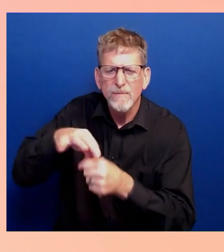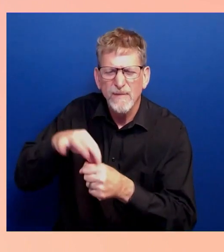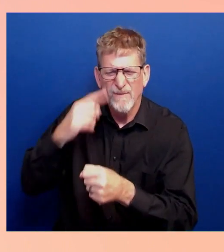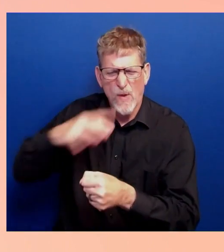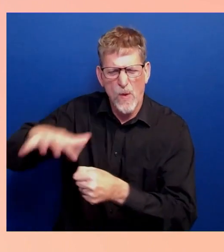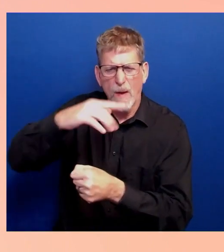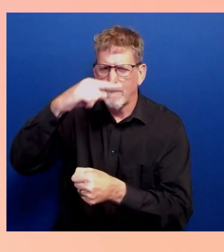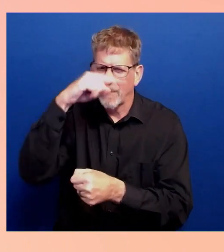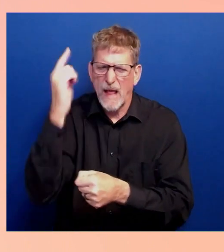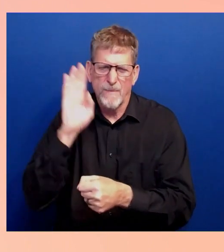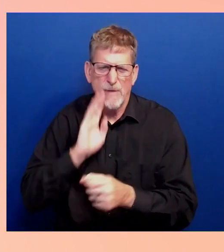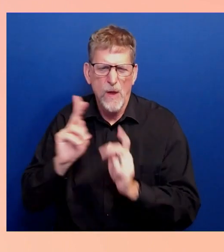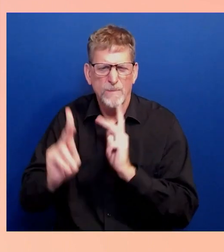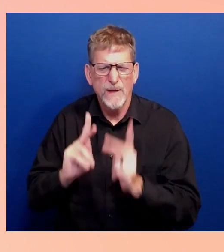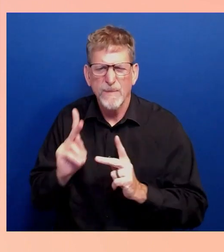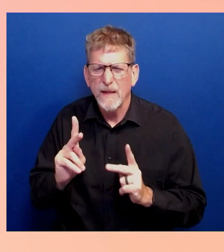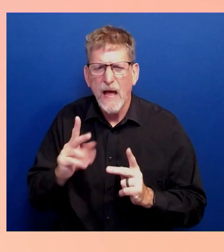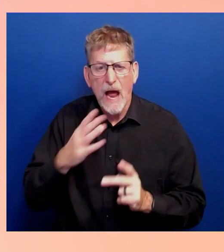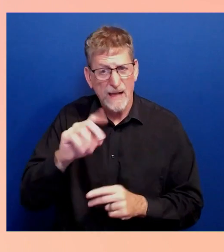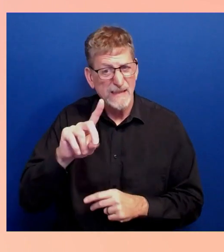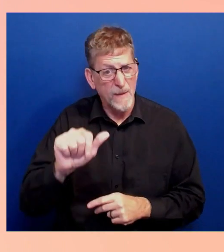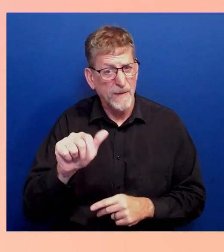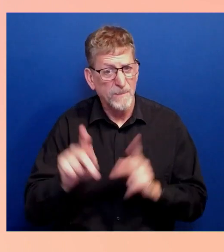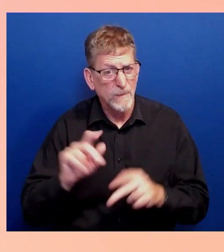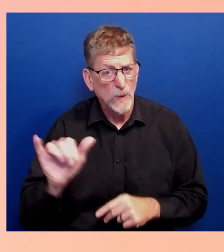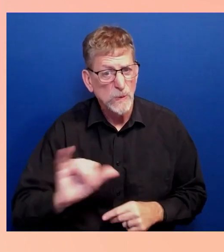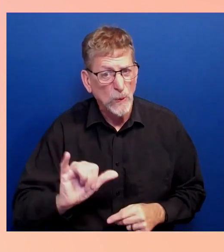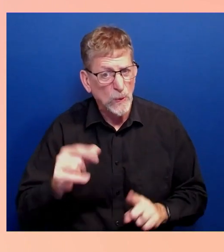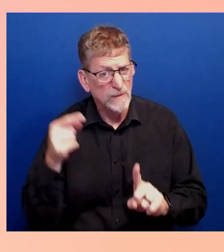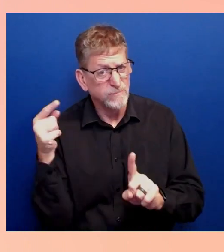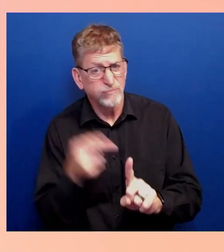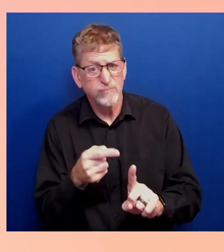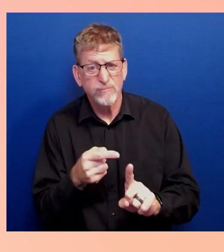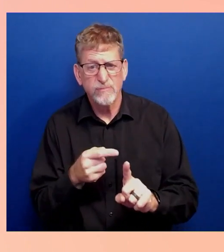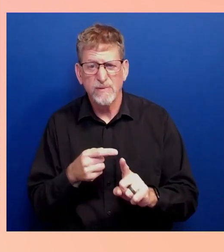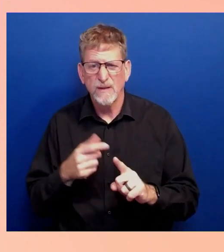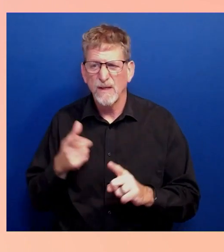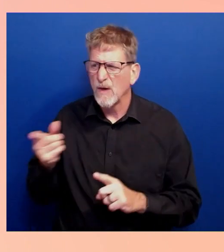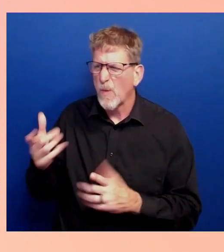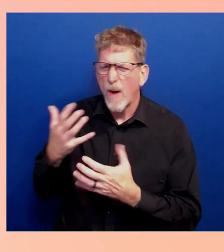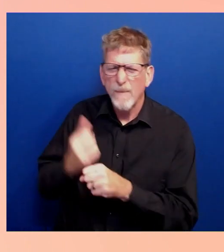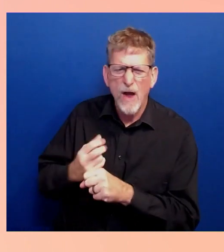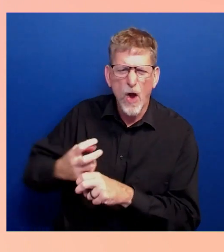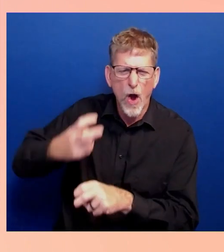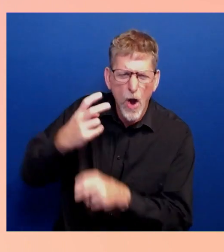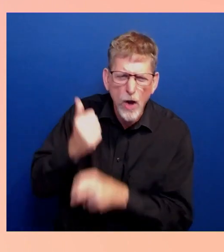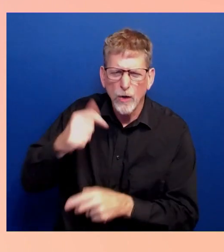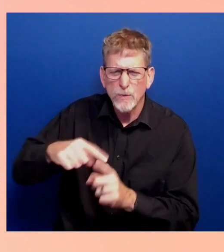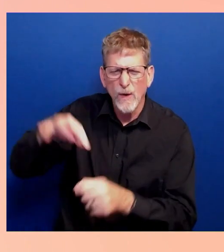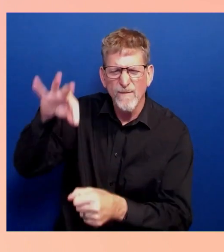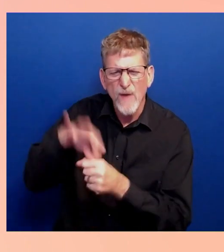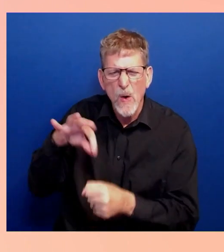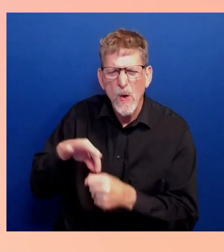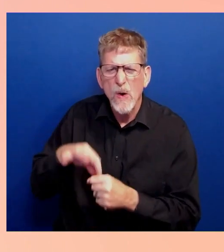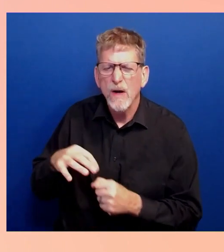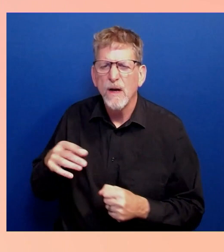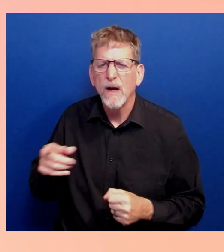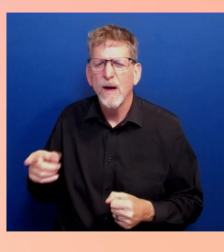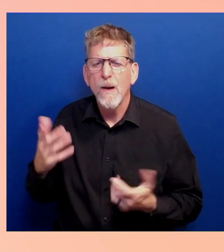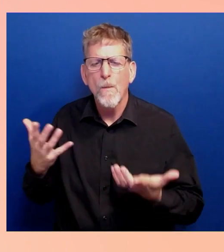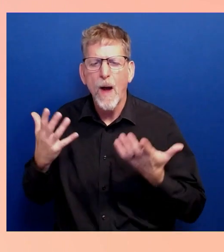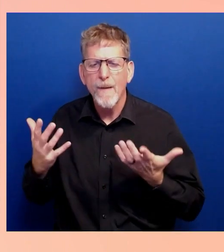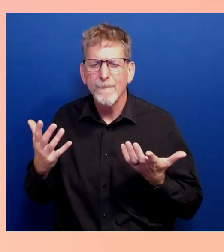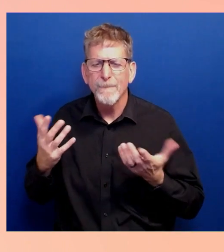is now even more that they would like to do to make voting harder, and particularly making it easier to do mass